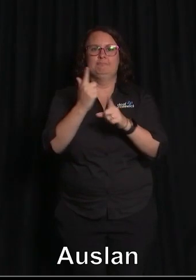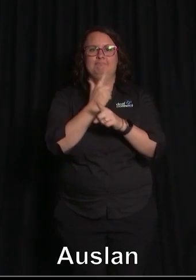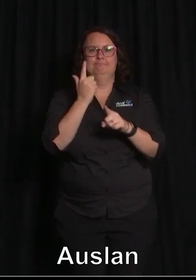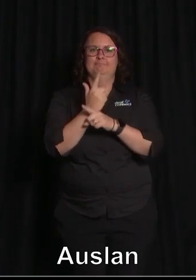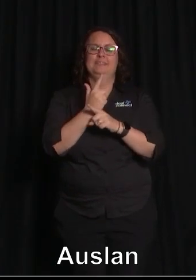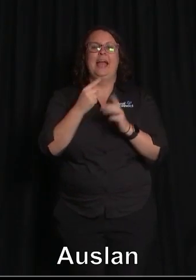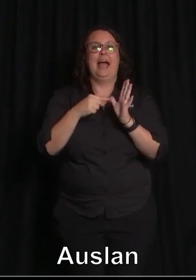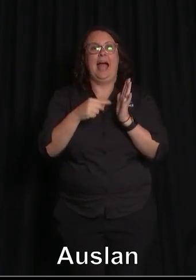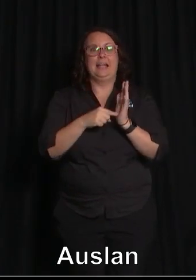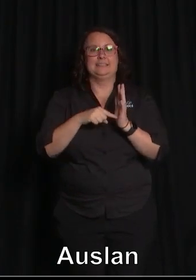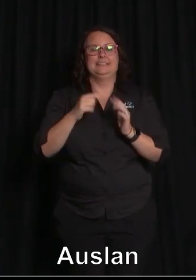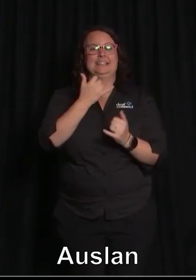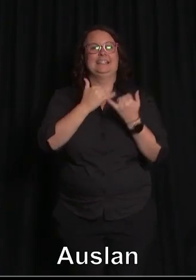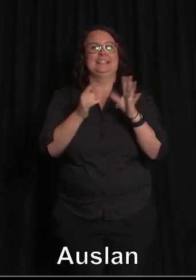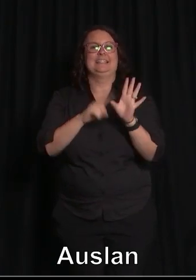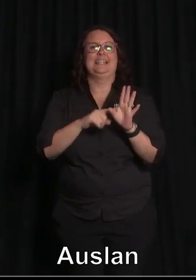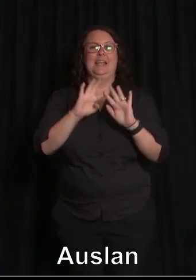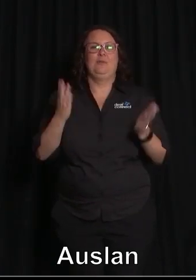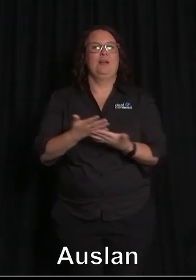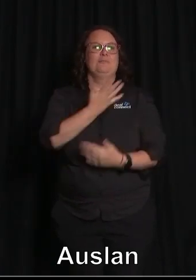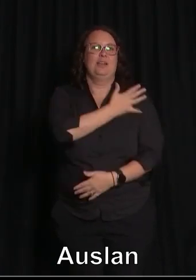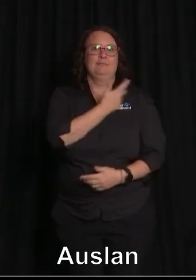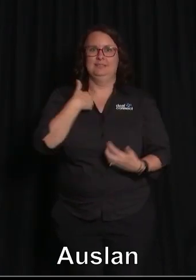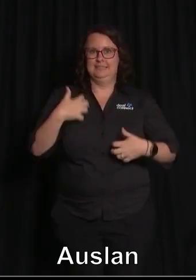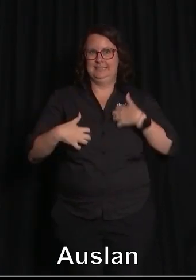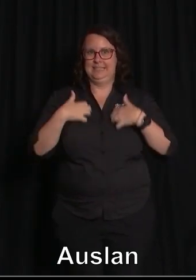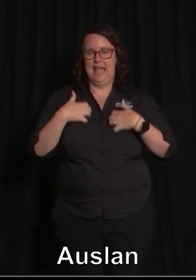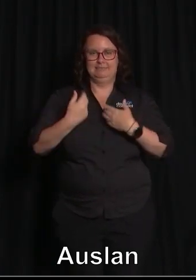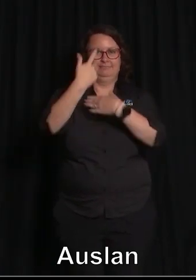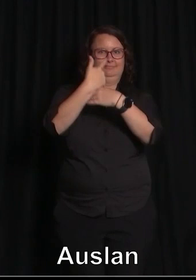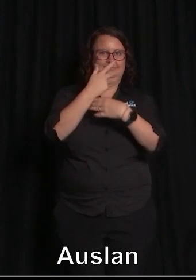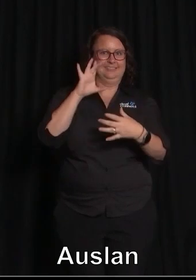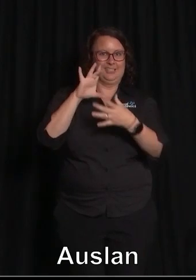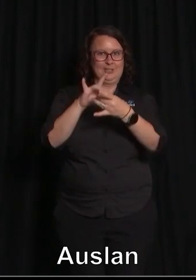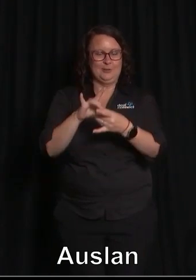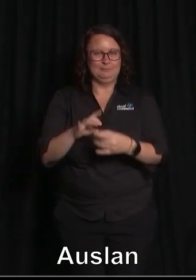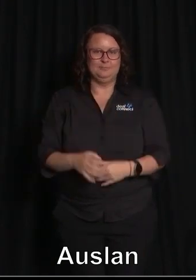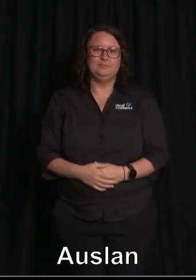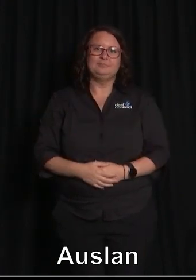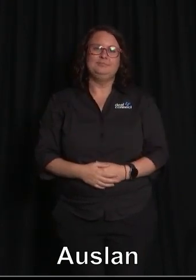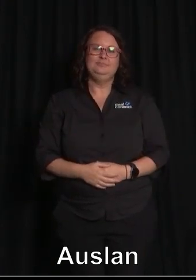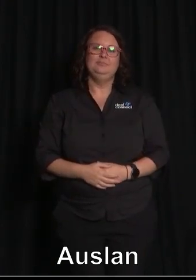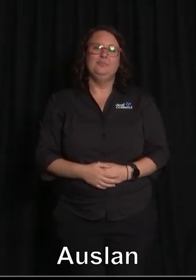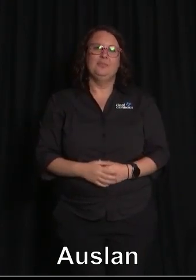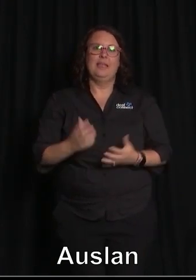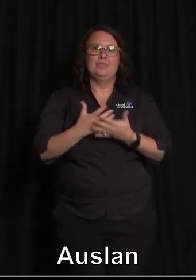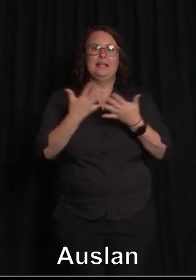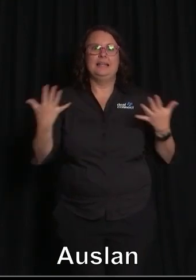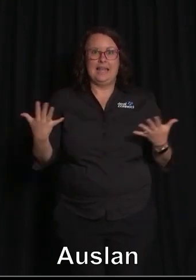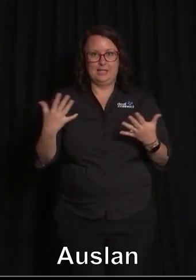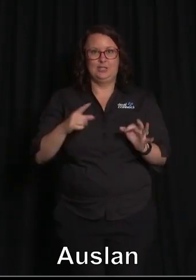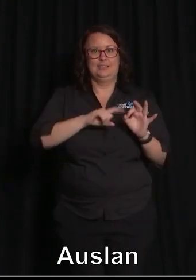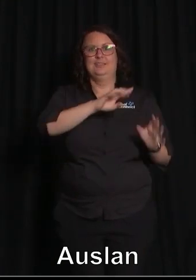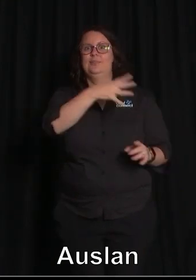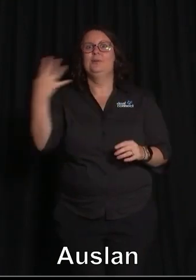World Pride. I am so excited to be able to join you, even though it's via video, at this largest LGBTQIA+